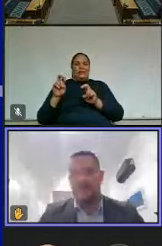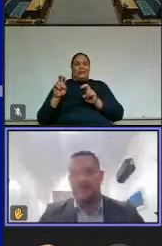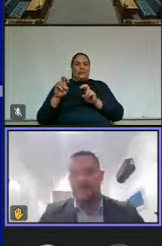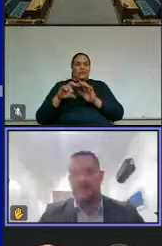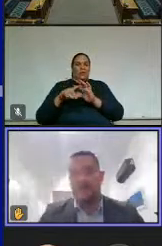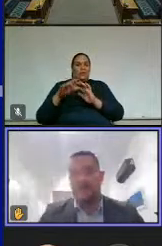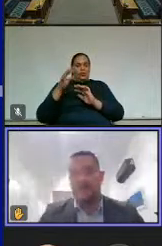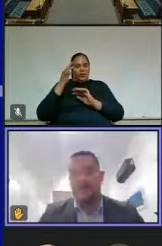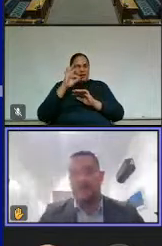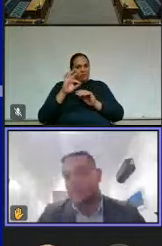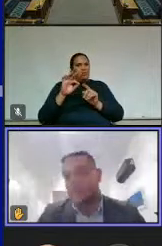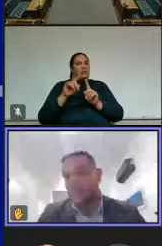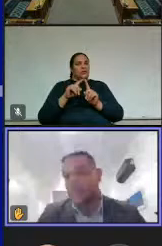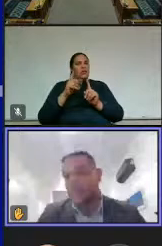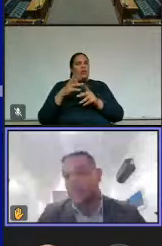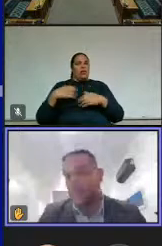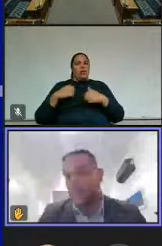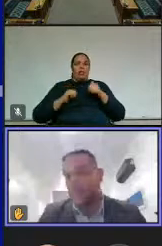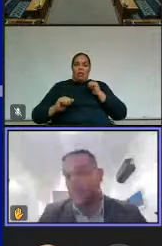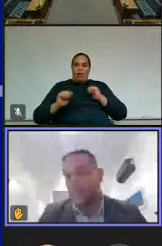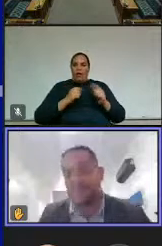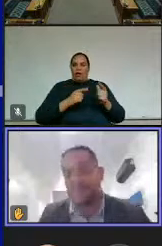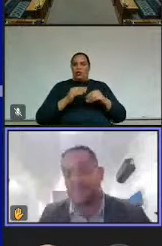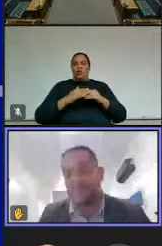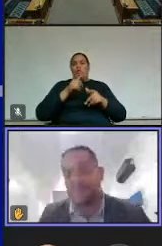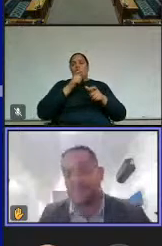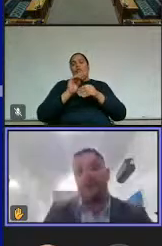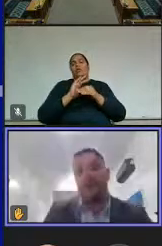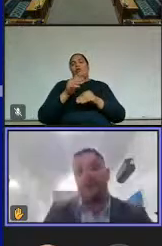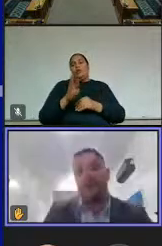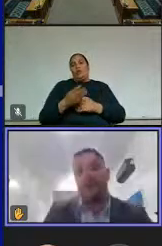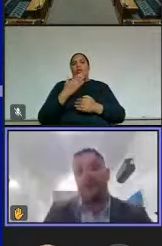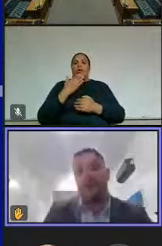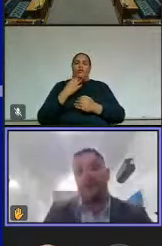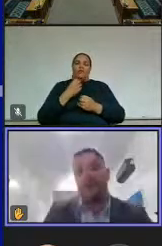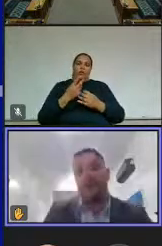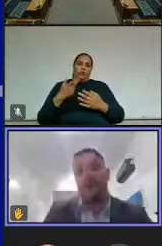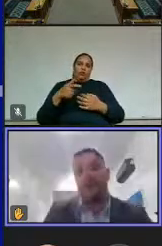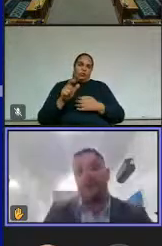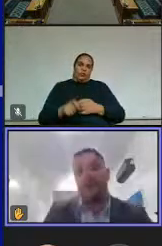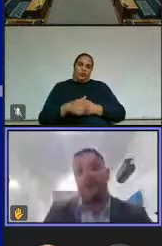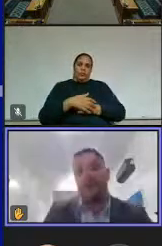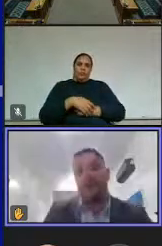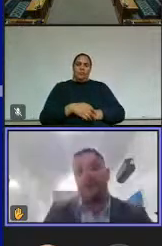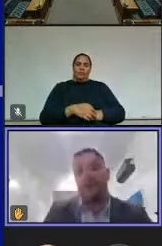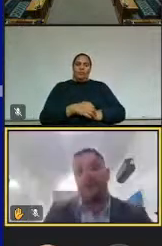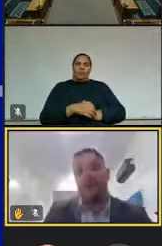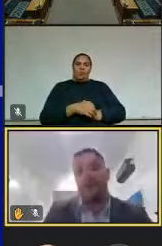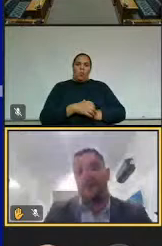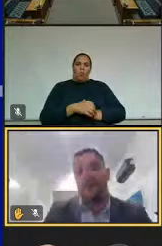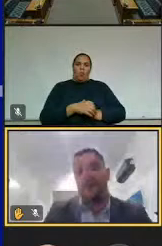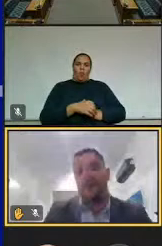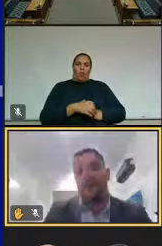and will then again make formal comment thereafter. Thank you very much, Chairperson.